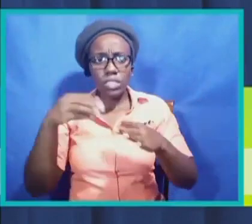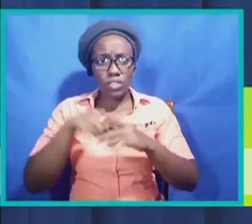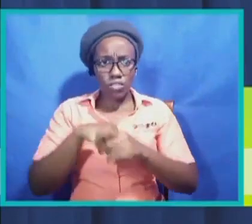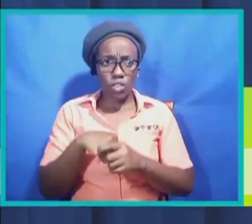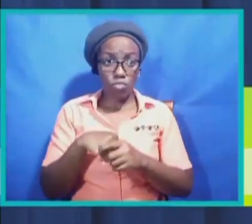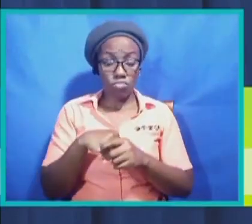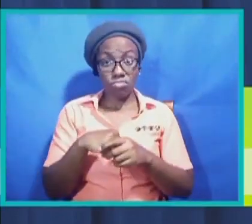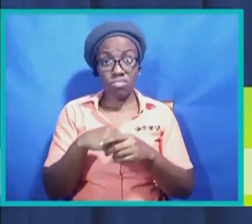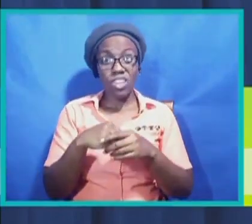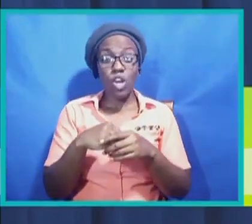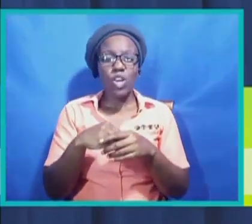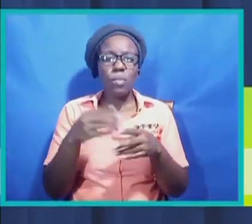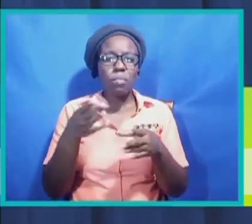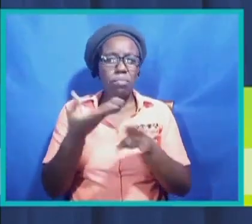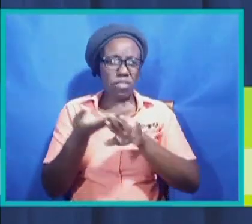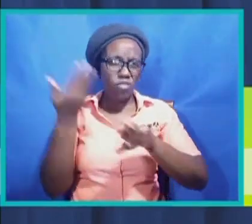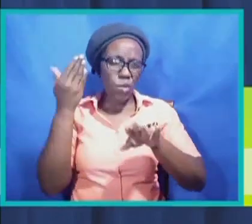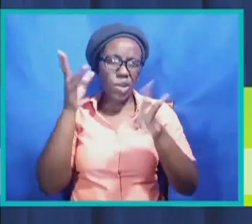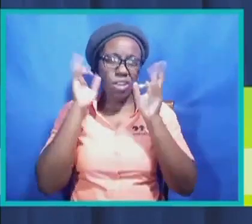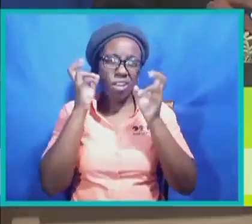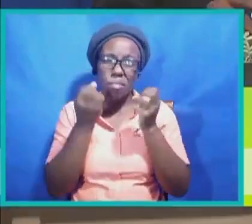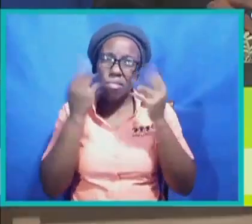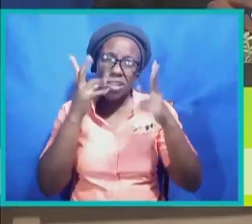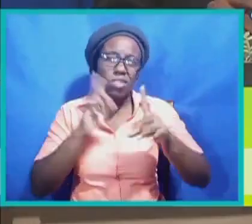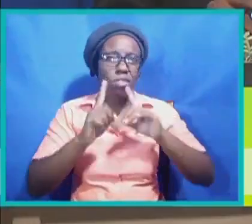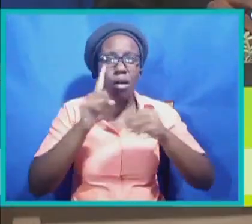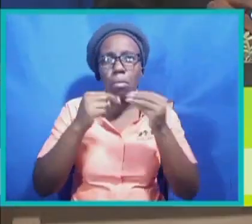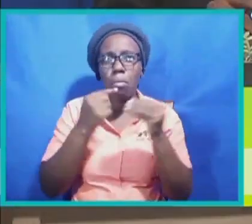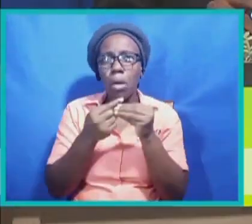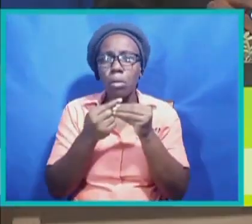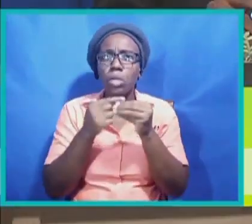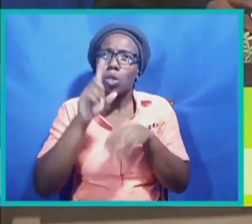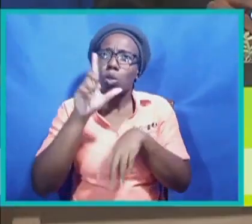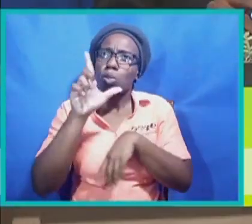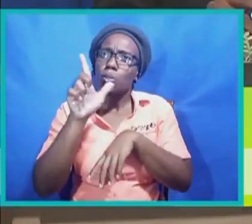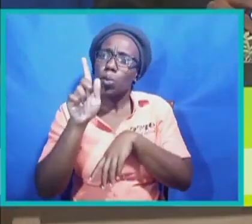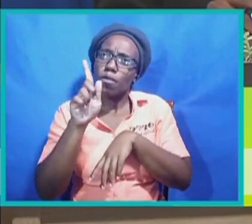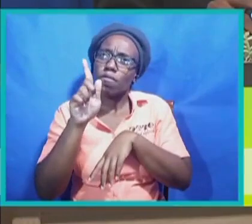skills. So that curriculum reform is critical.